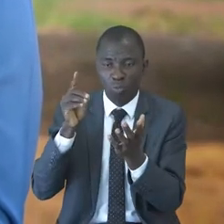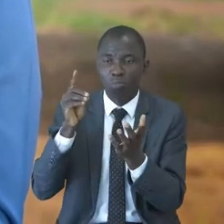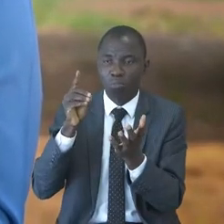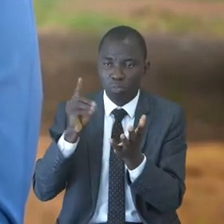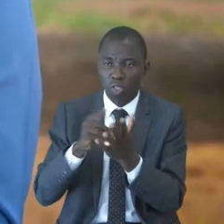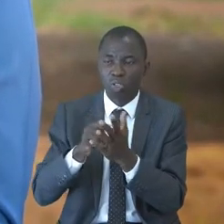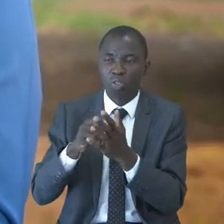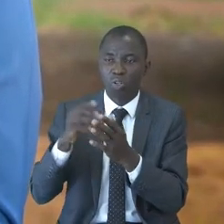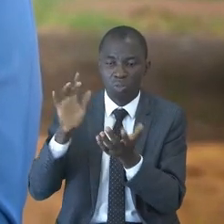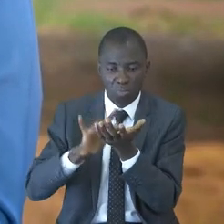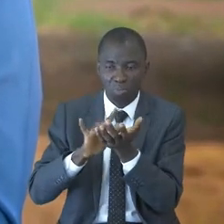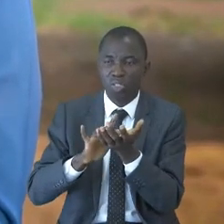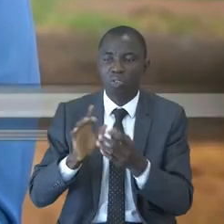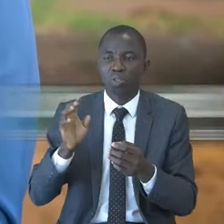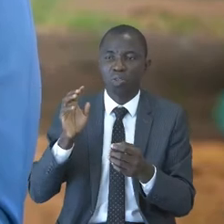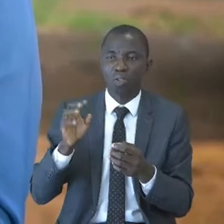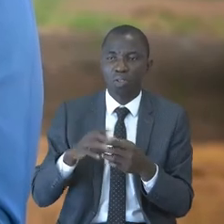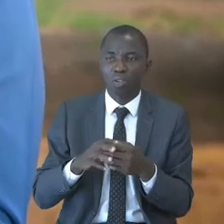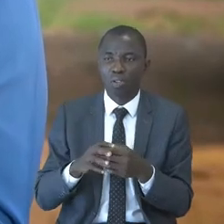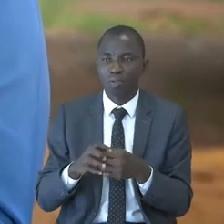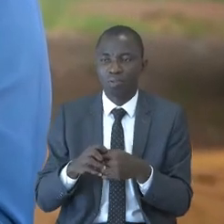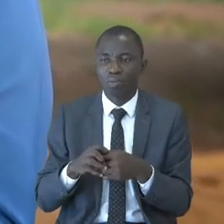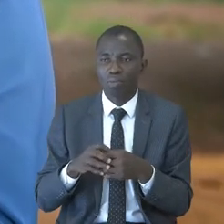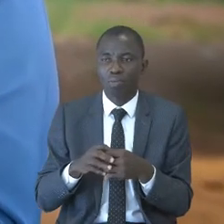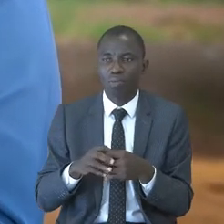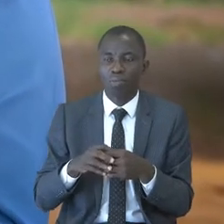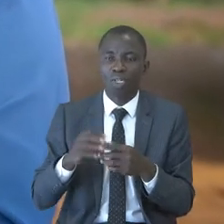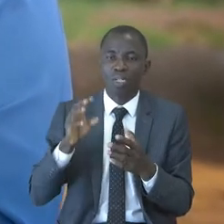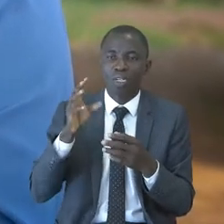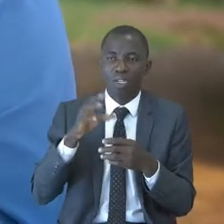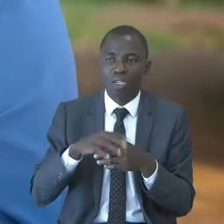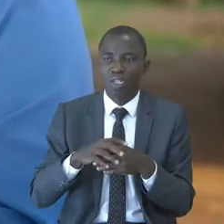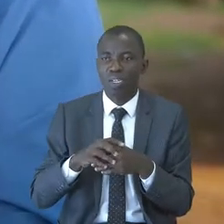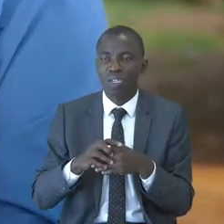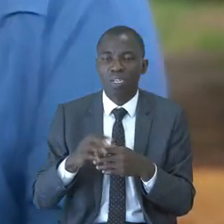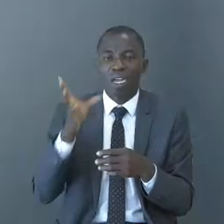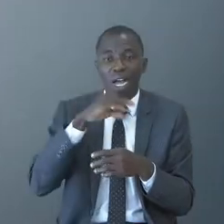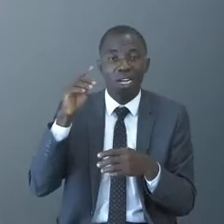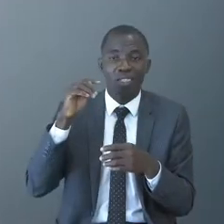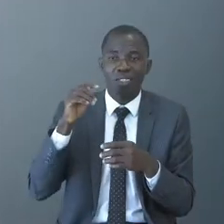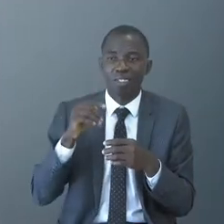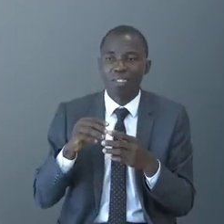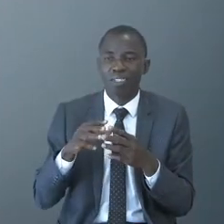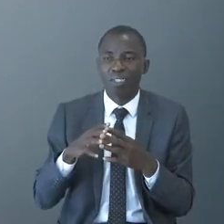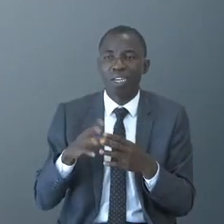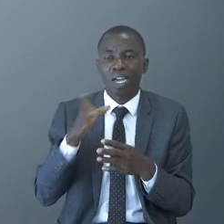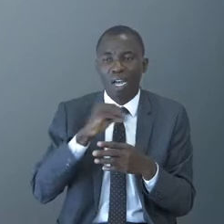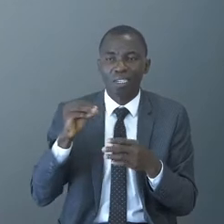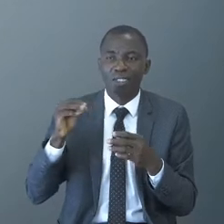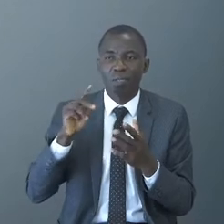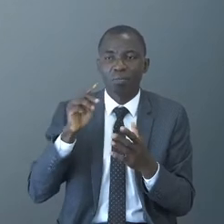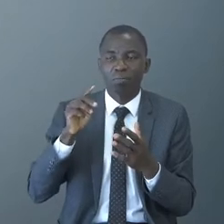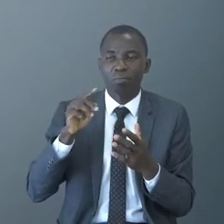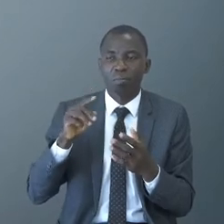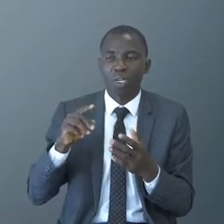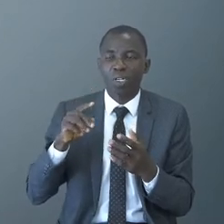The whole thing happened, brought a shame and problems in my life. Prostate cancer